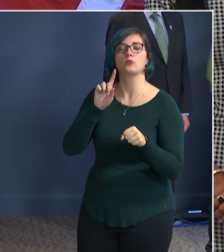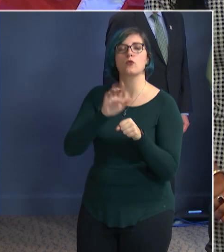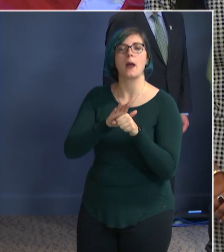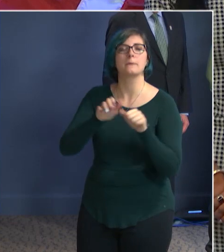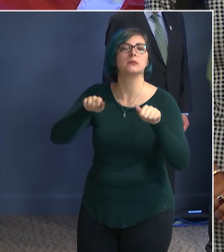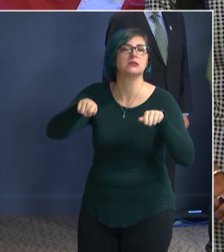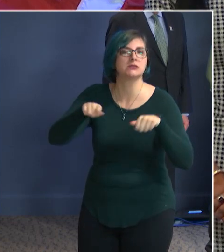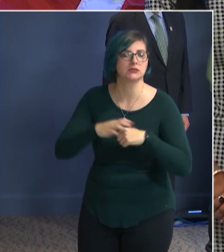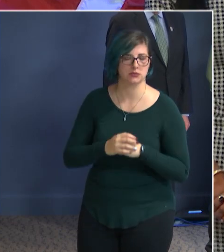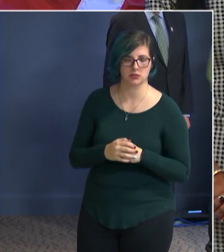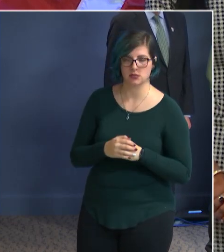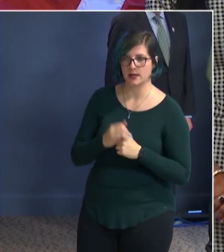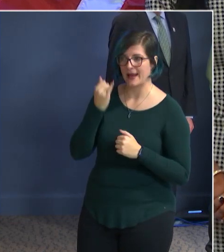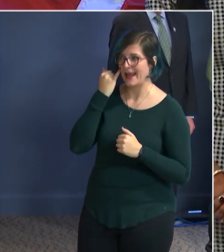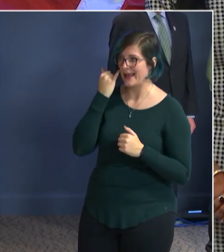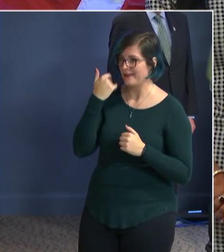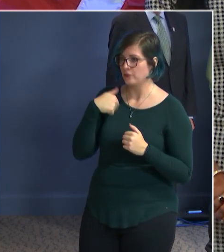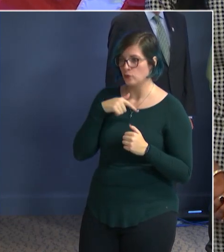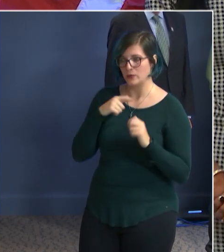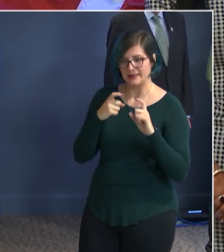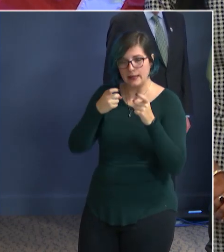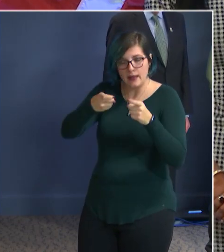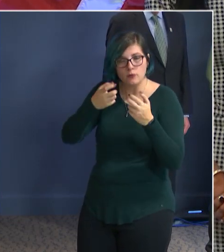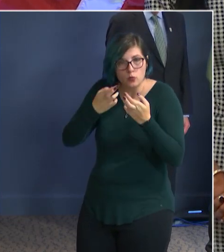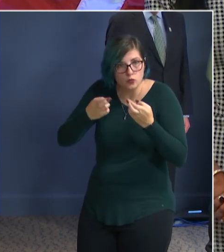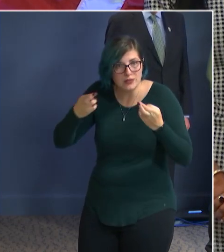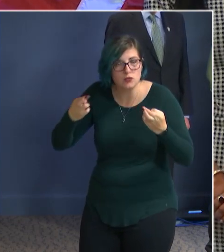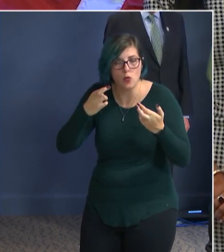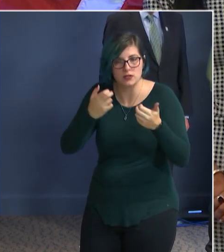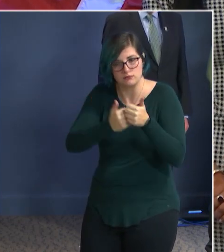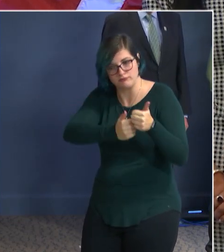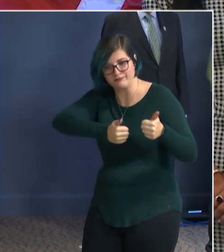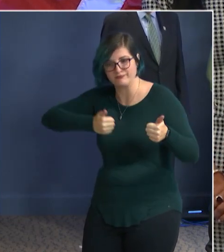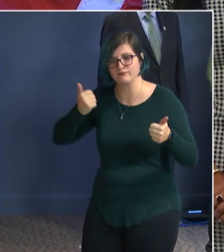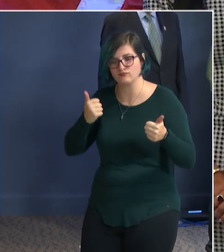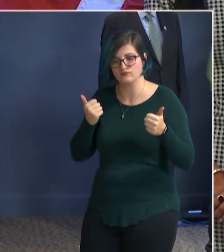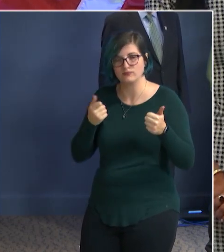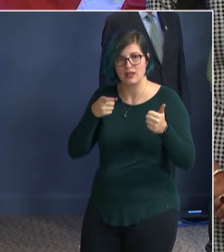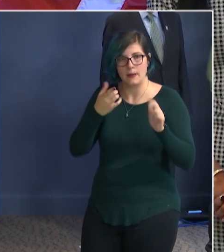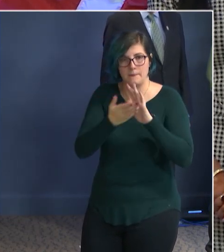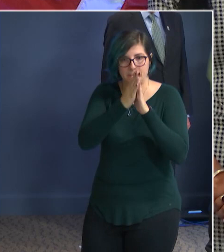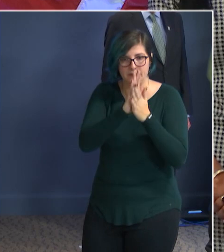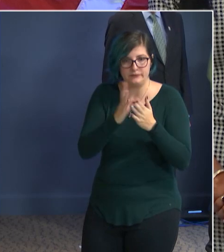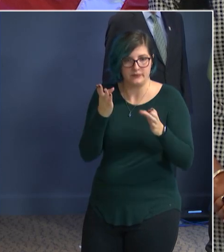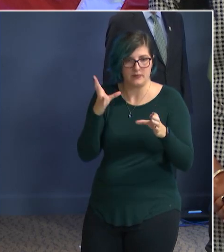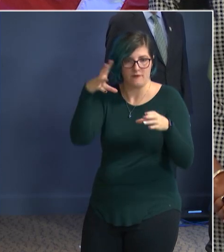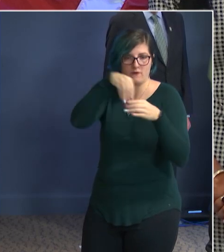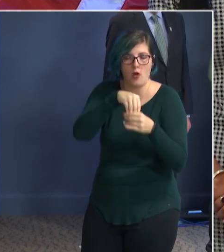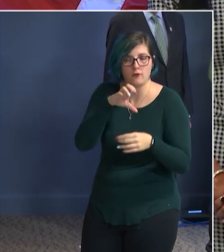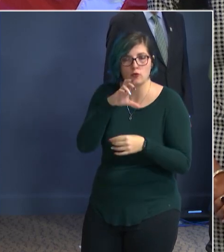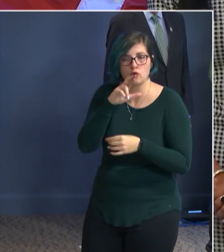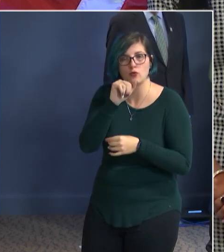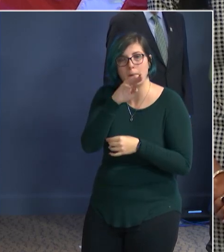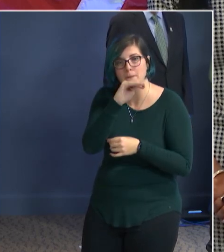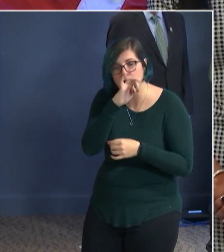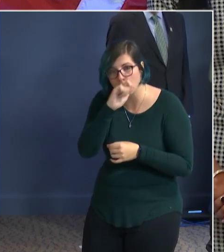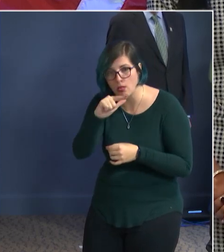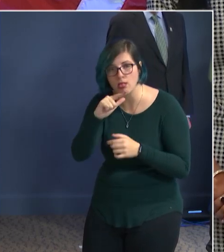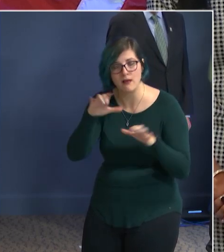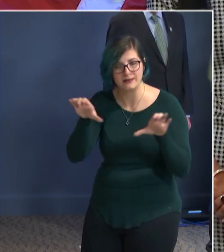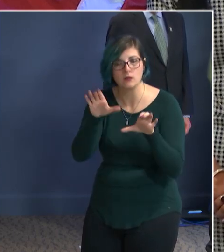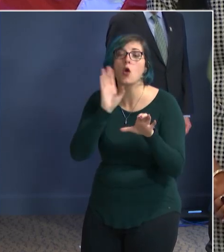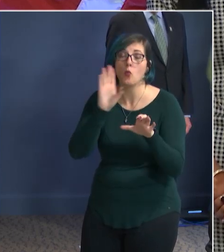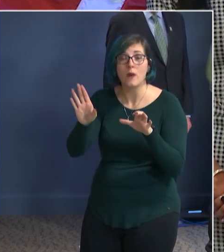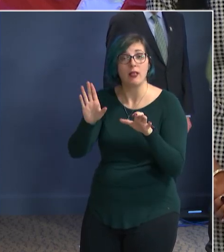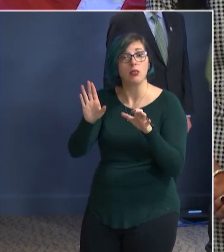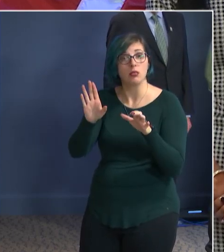pour resources into preventing them from being involved in criminal activity, will have a big, big impact on